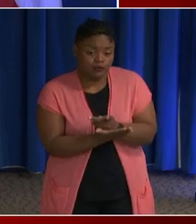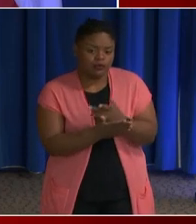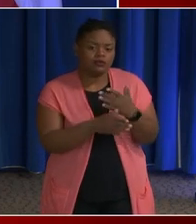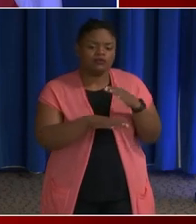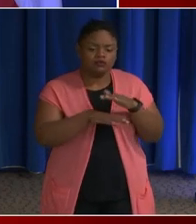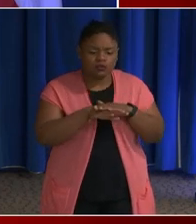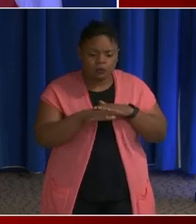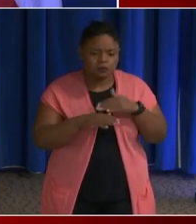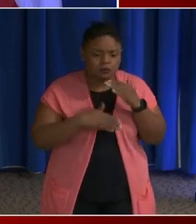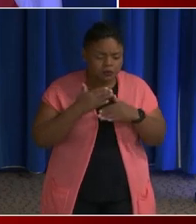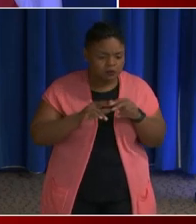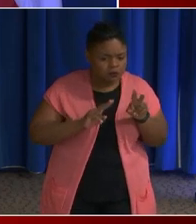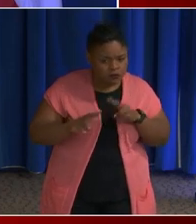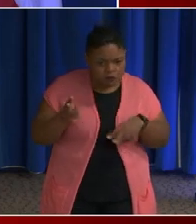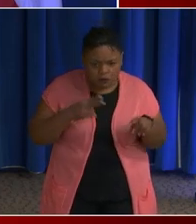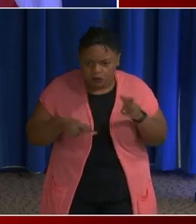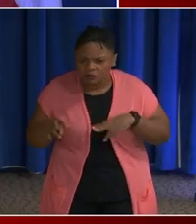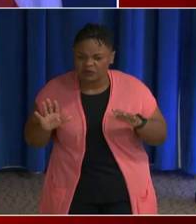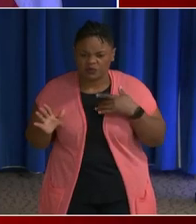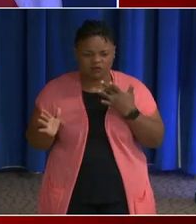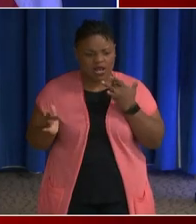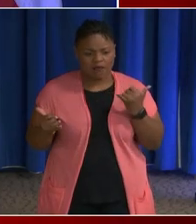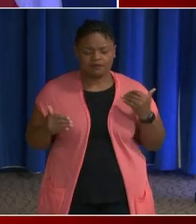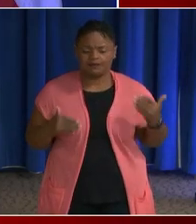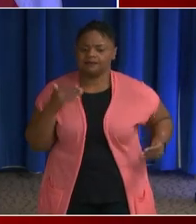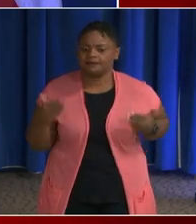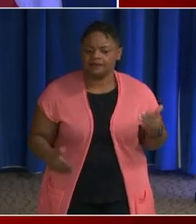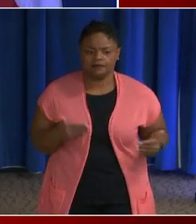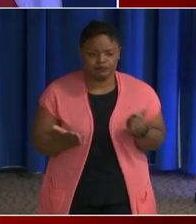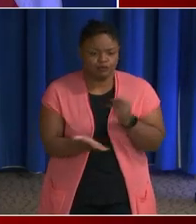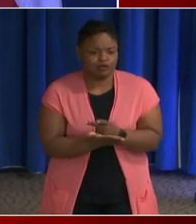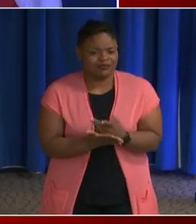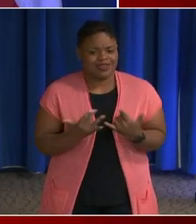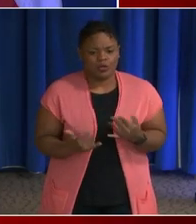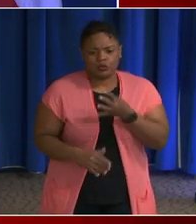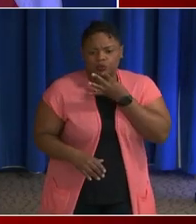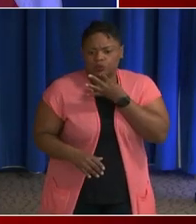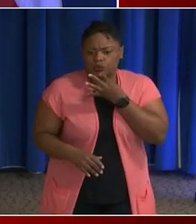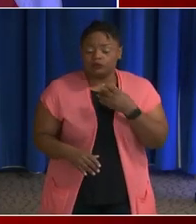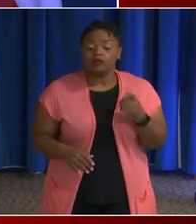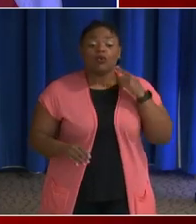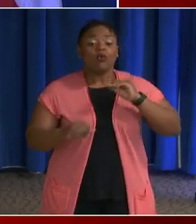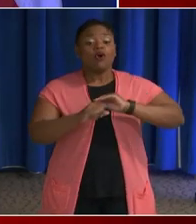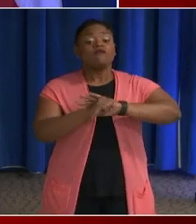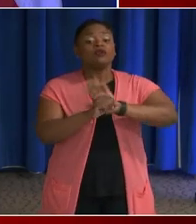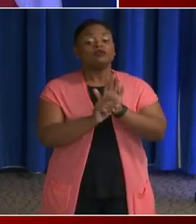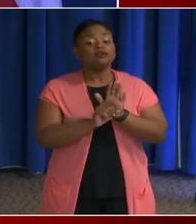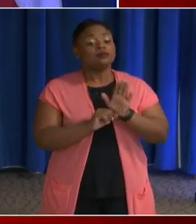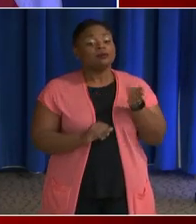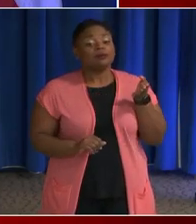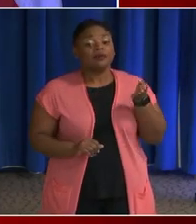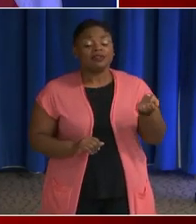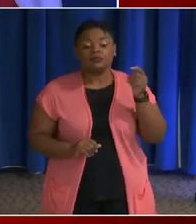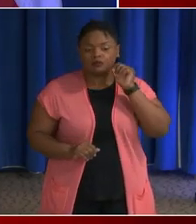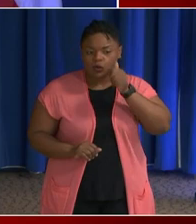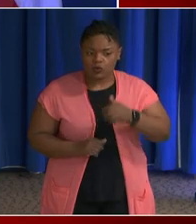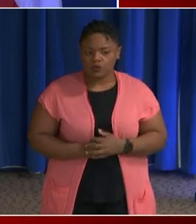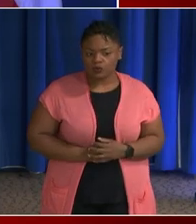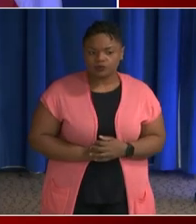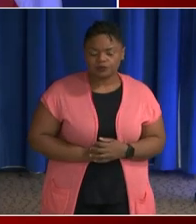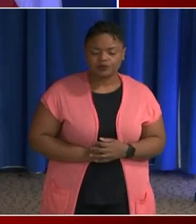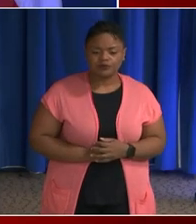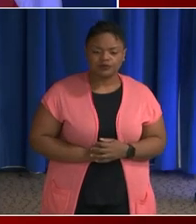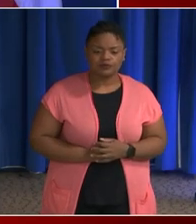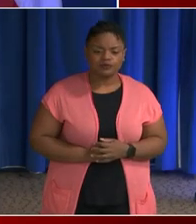approved more quickly. So that's in the coronavirus emergency bill that we have tomorrow.